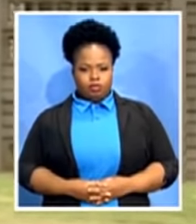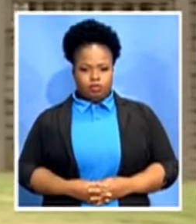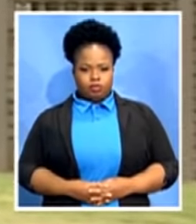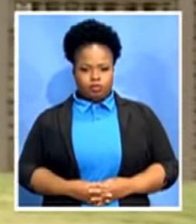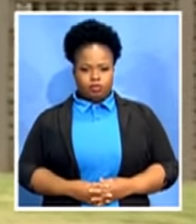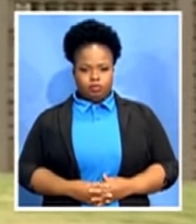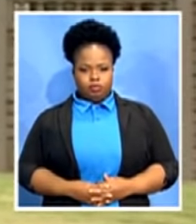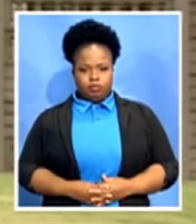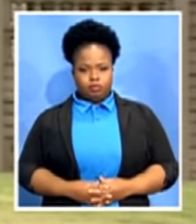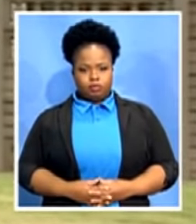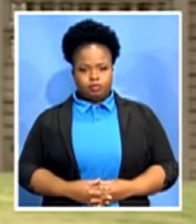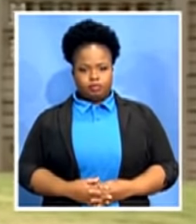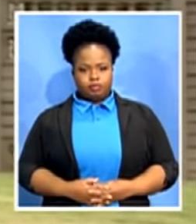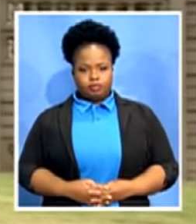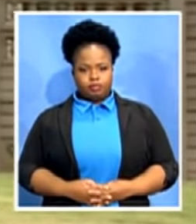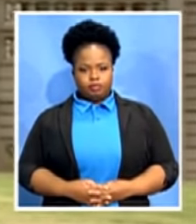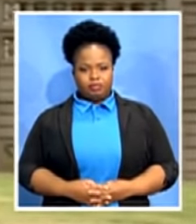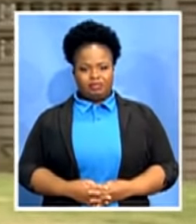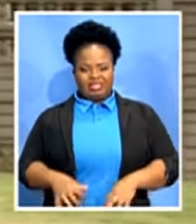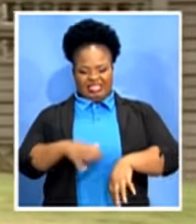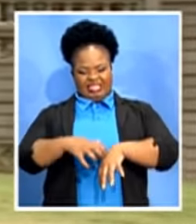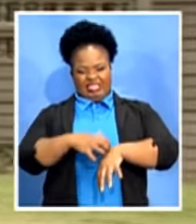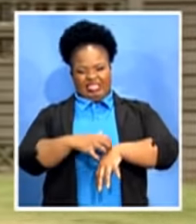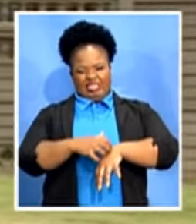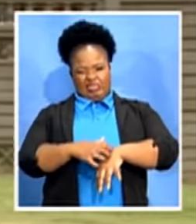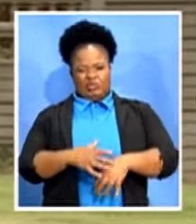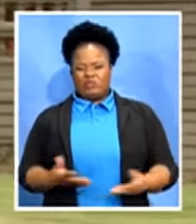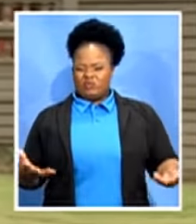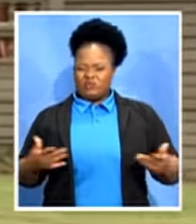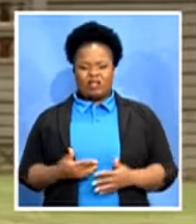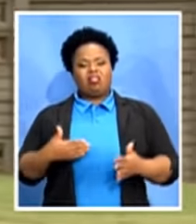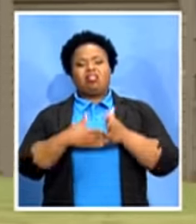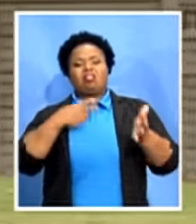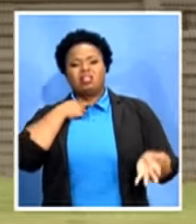an irritation and inconvenience. What must we do?